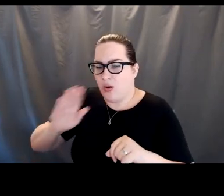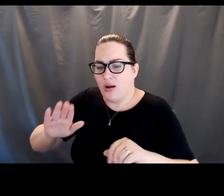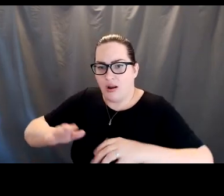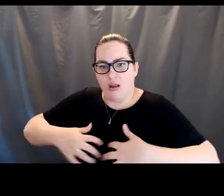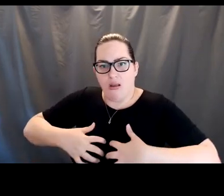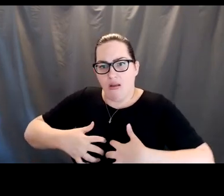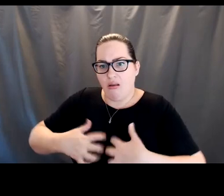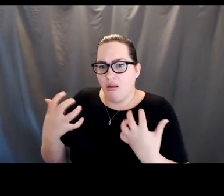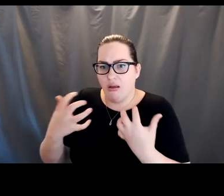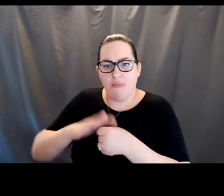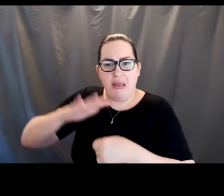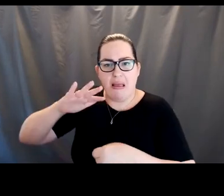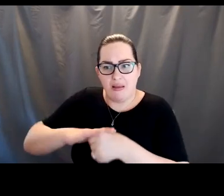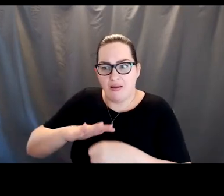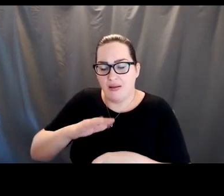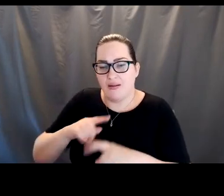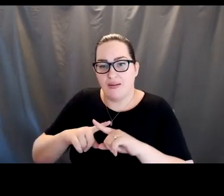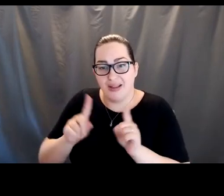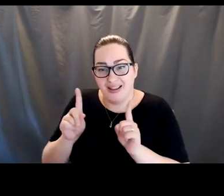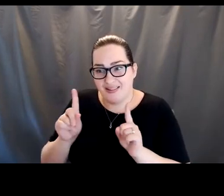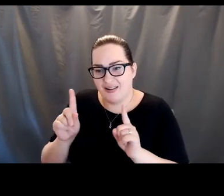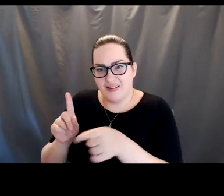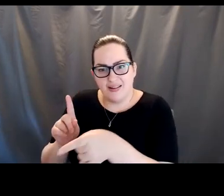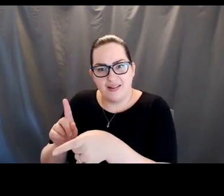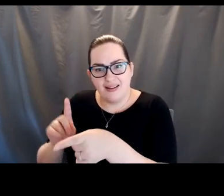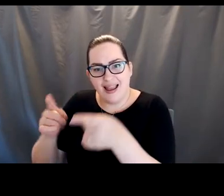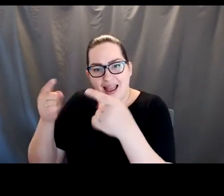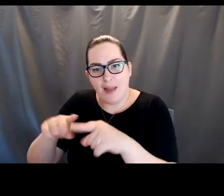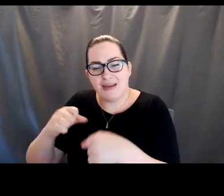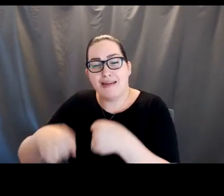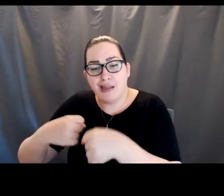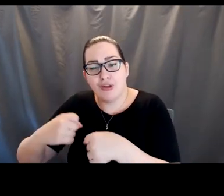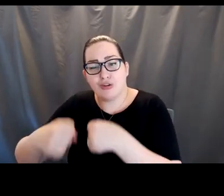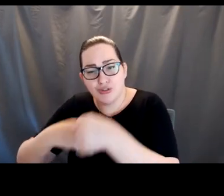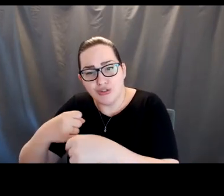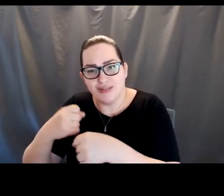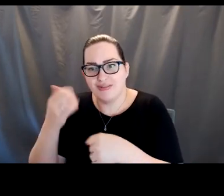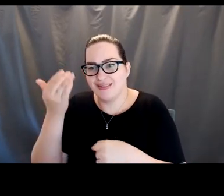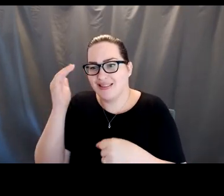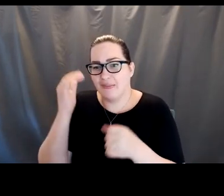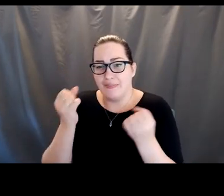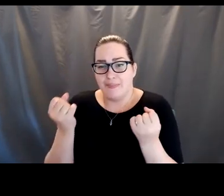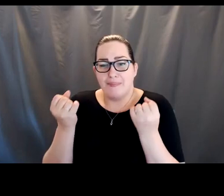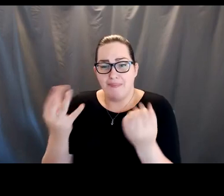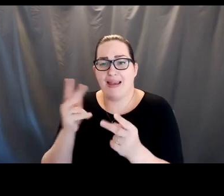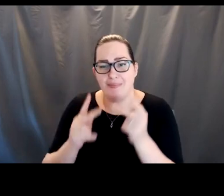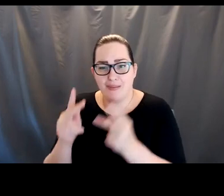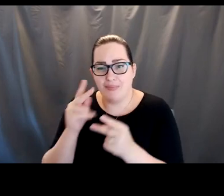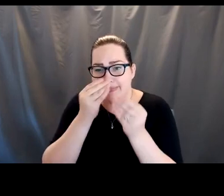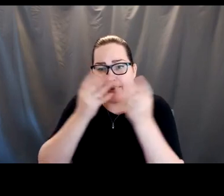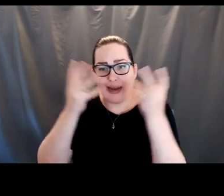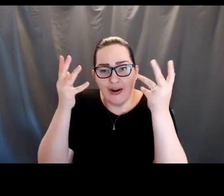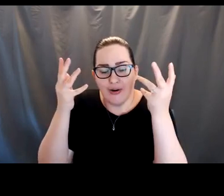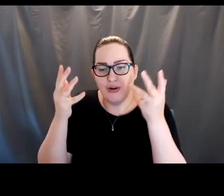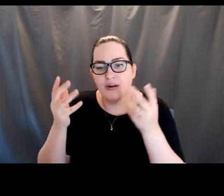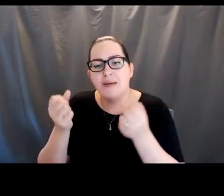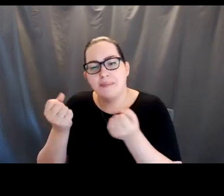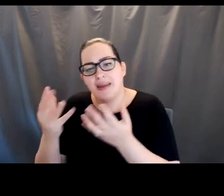anything about it. Nobody cared. The government was doing nothing. Although I won't say nobody cared. A lot of people obviously cared, but couldn't do